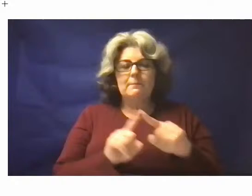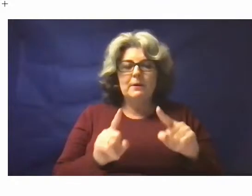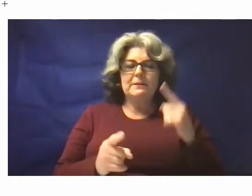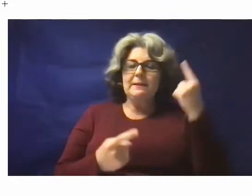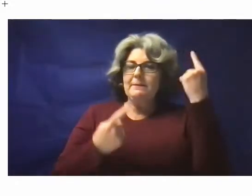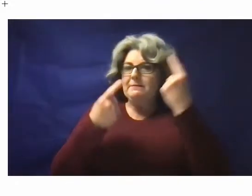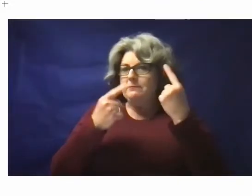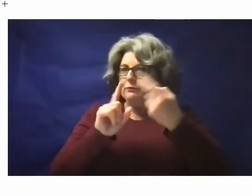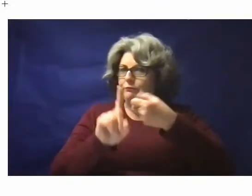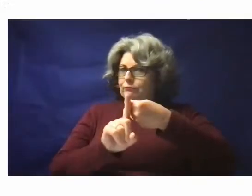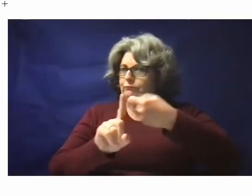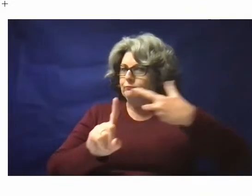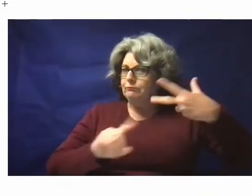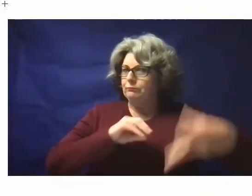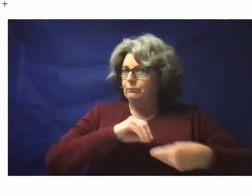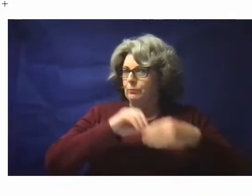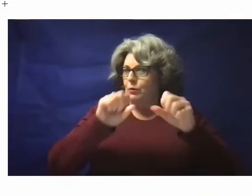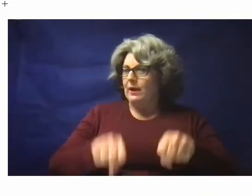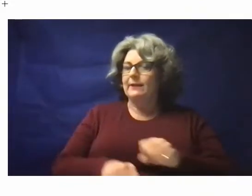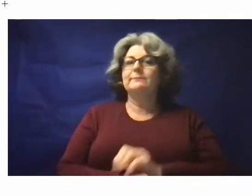on.